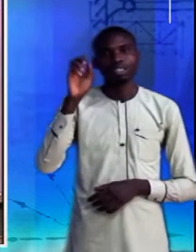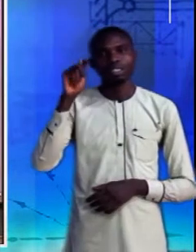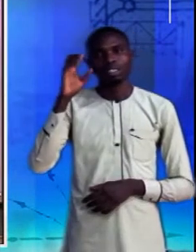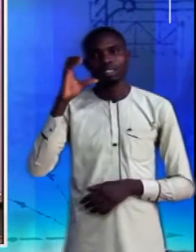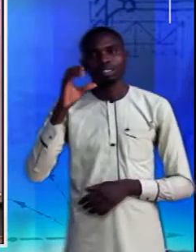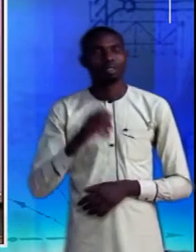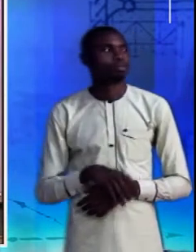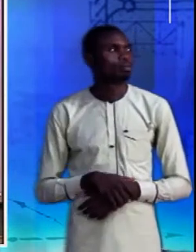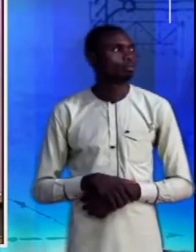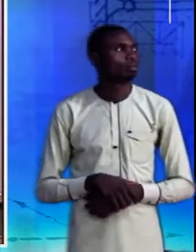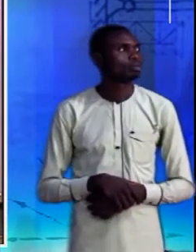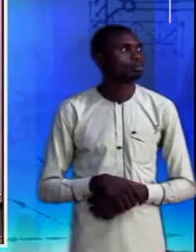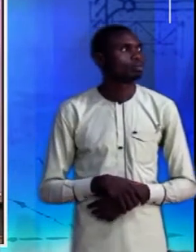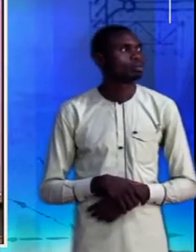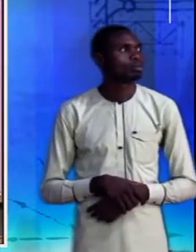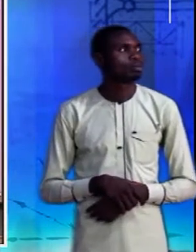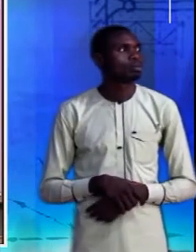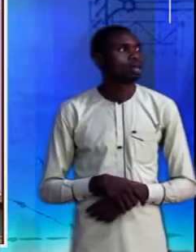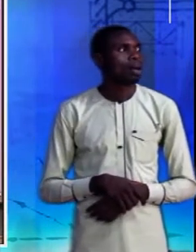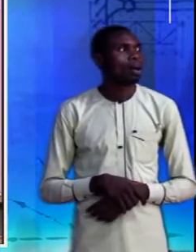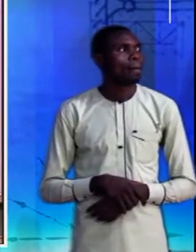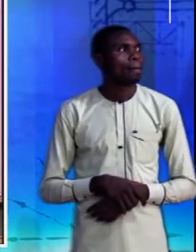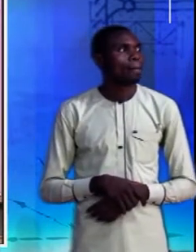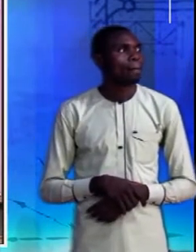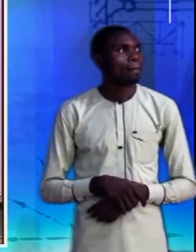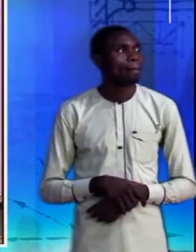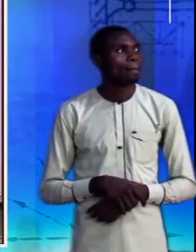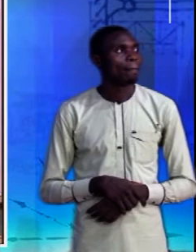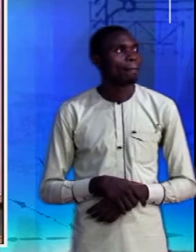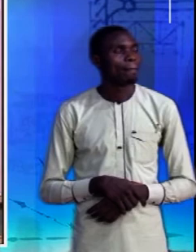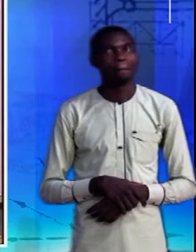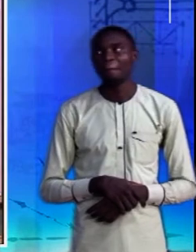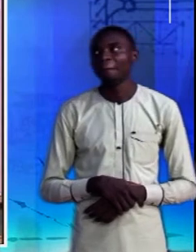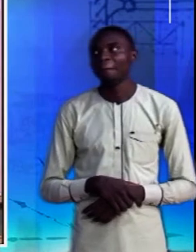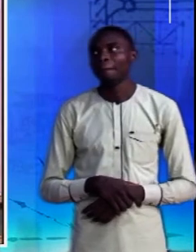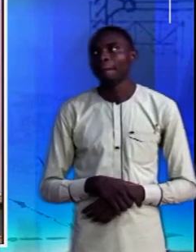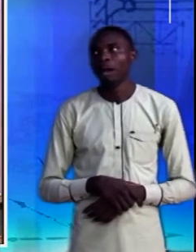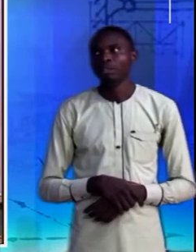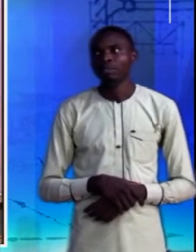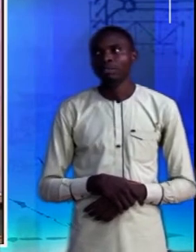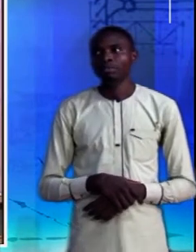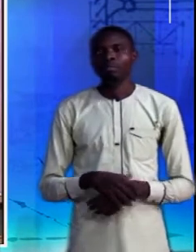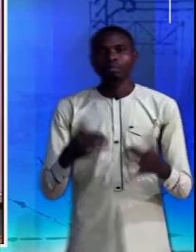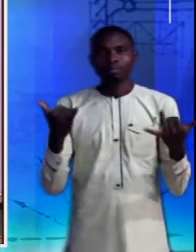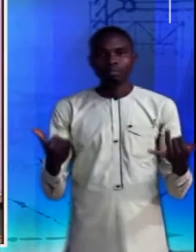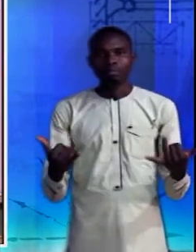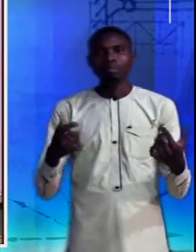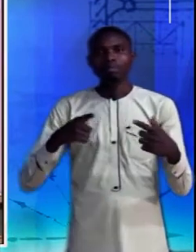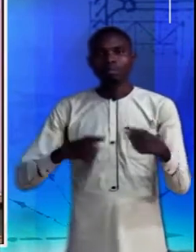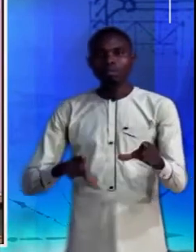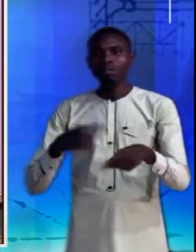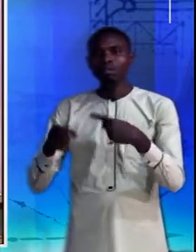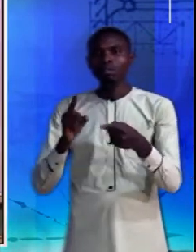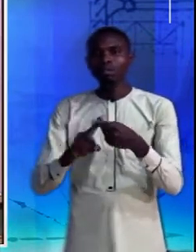very short range, we can use second or minute. If we can use to measure a moment